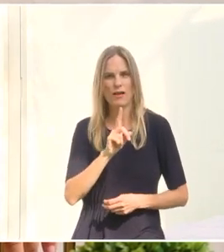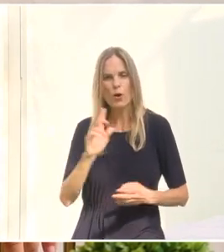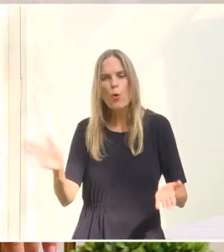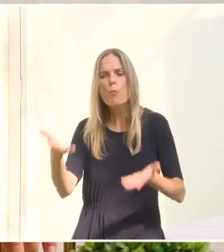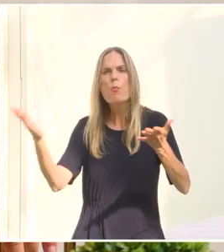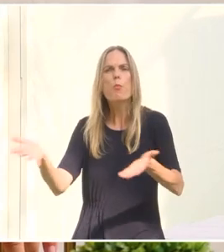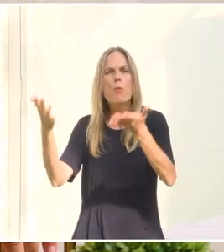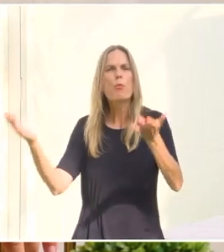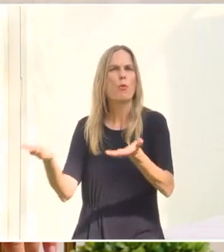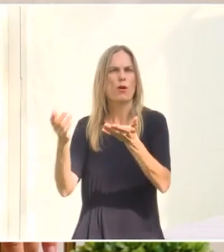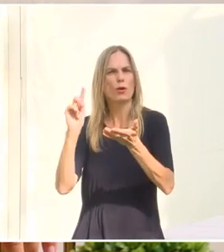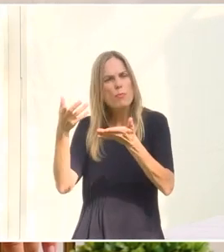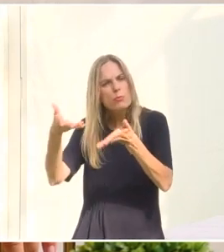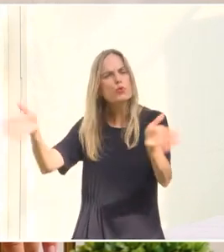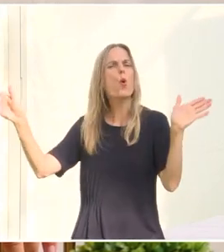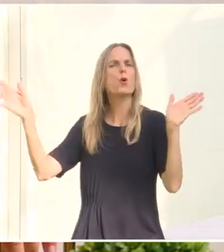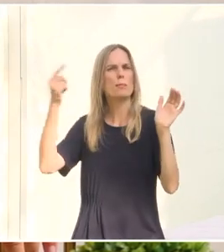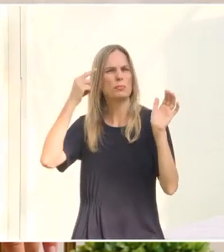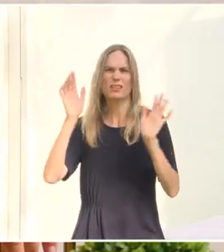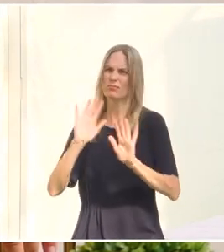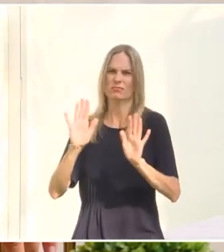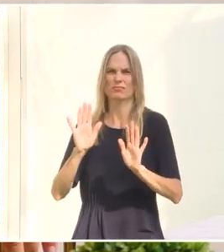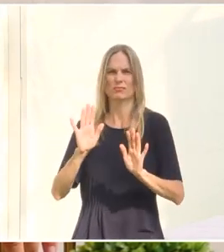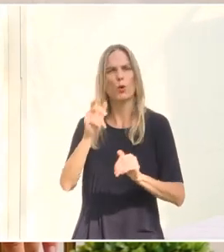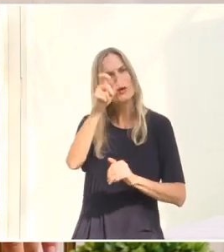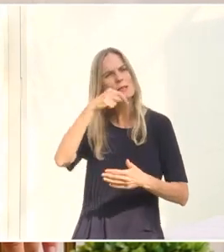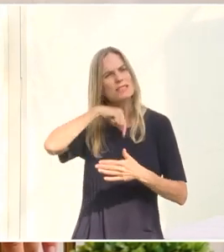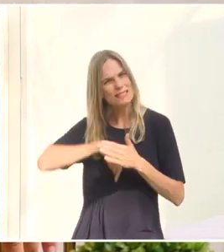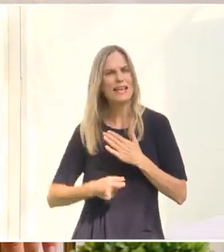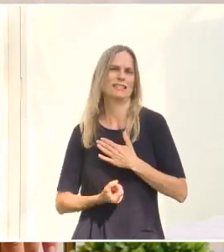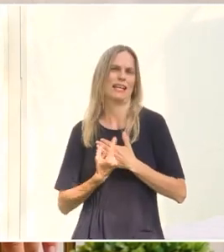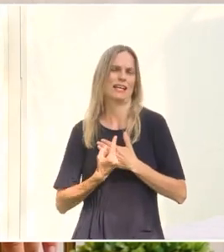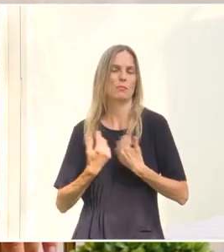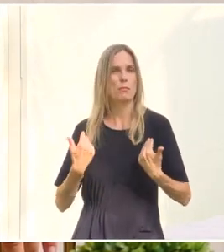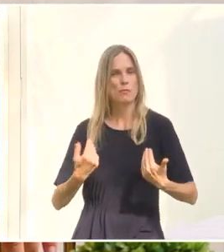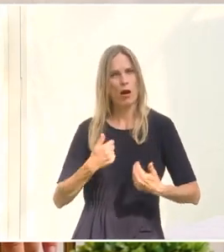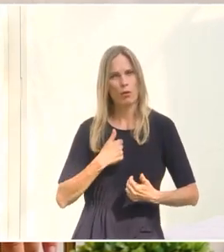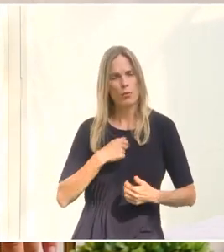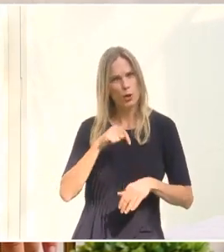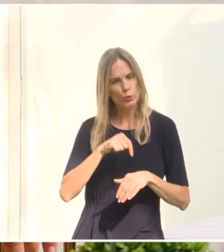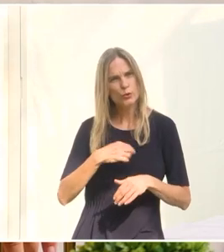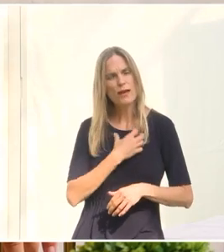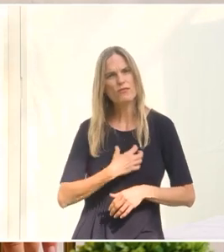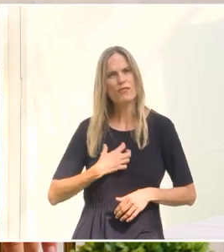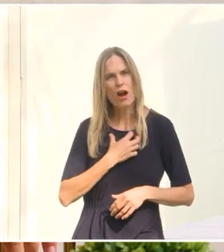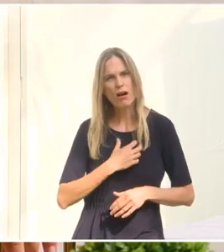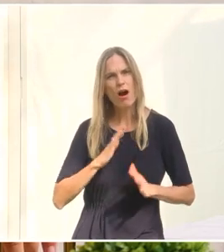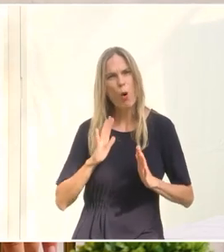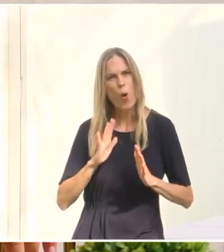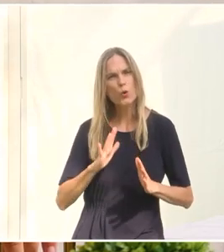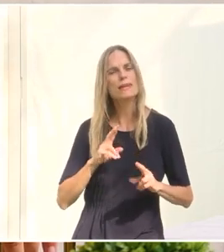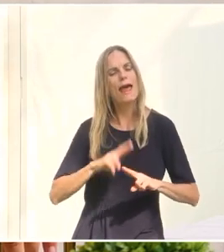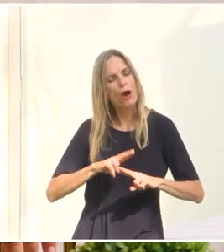this. It comes from ourselves, I think. But for me, right now, I feel is very important this very, very